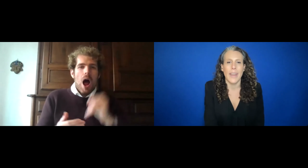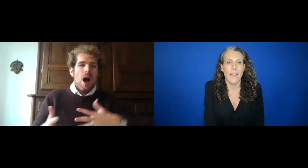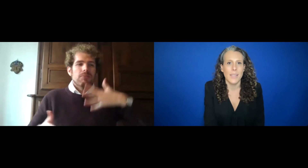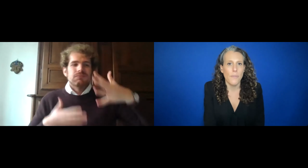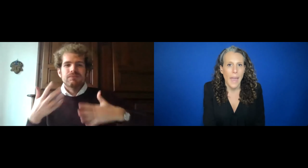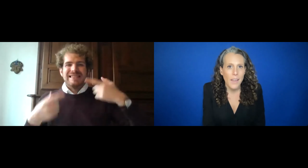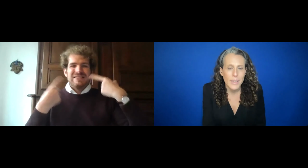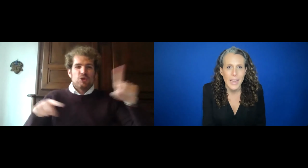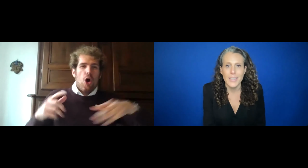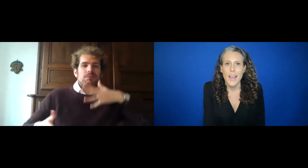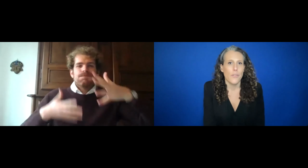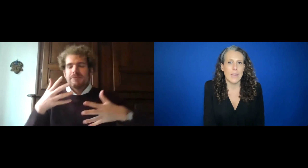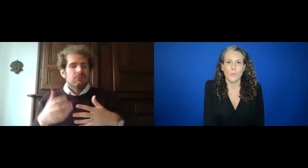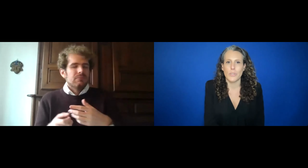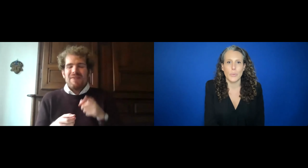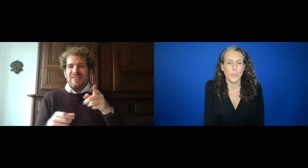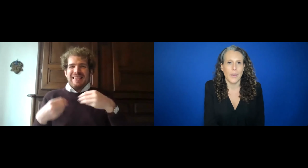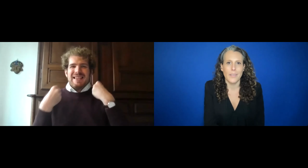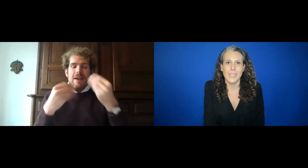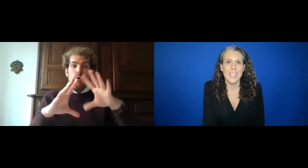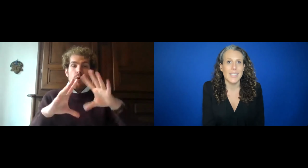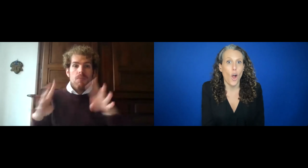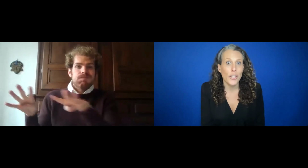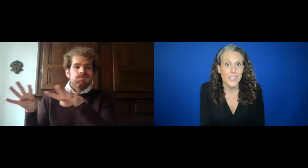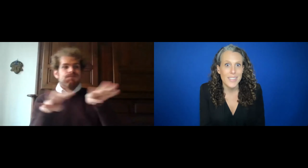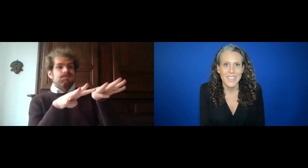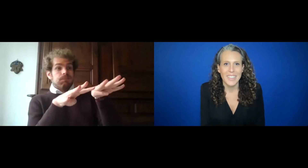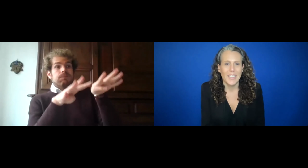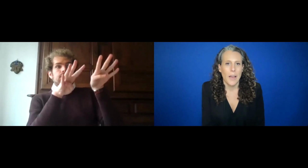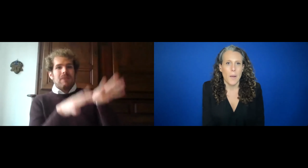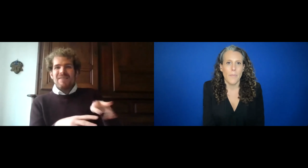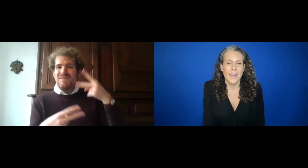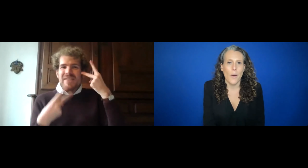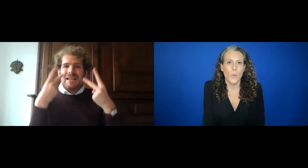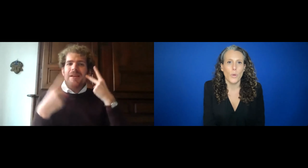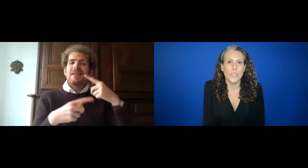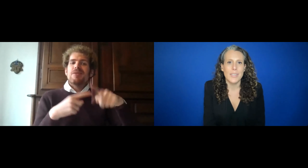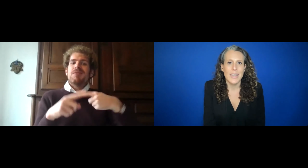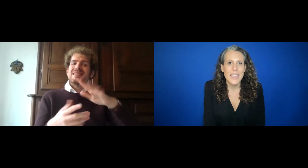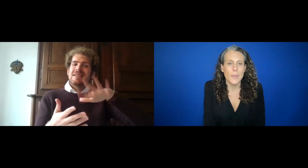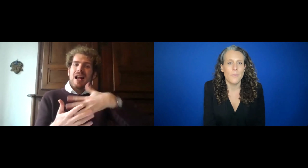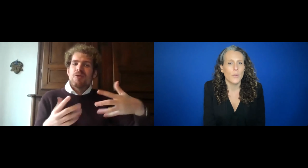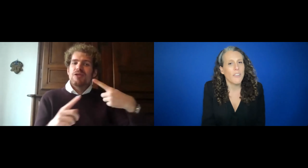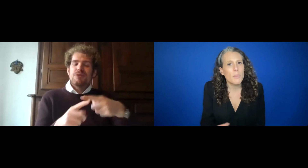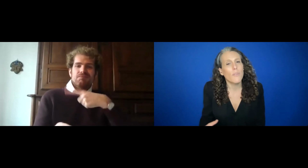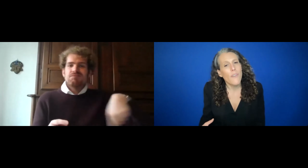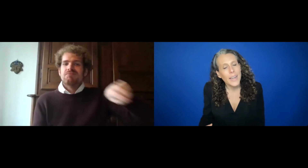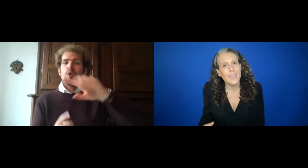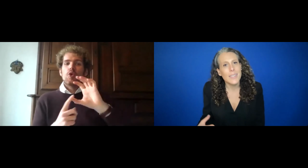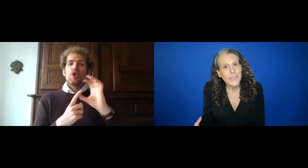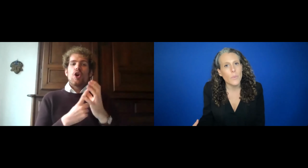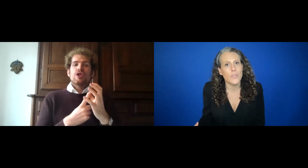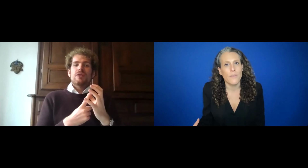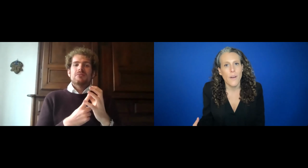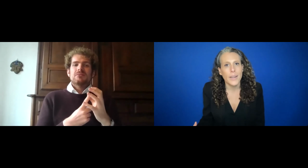and self-advocate. They're able to succeed as artists. And now the world is seeing them. So deaf people are finally,